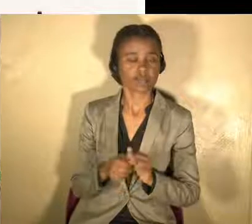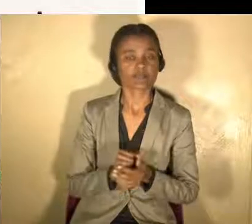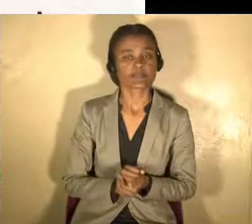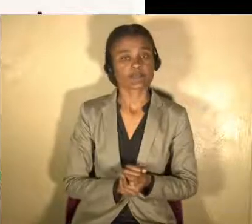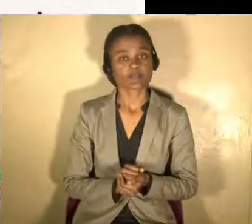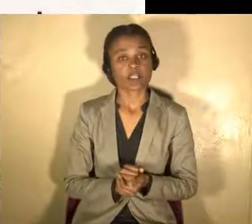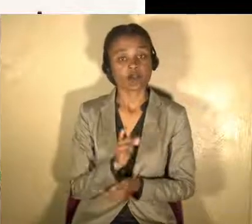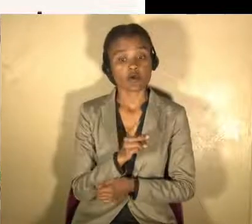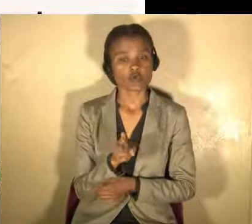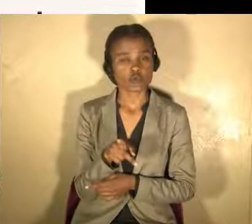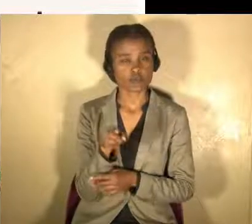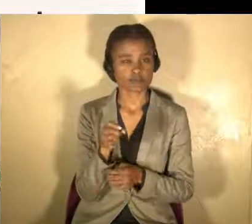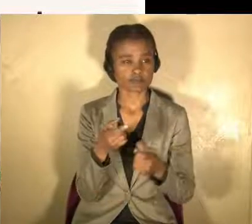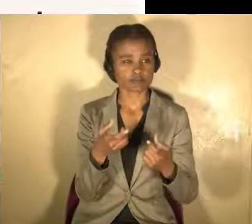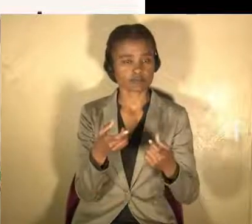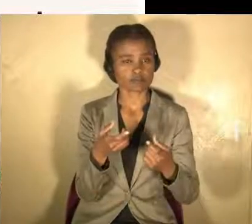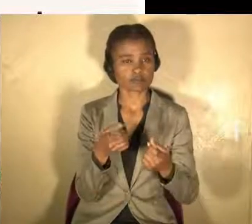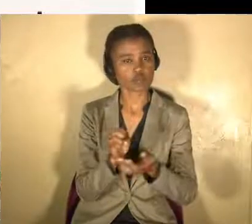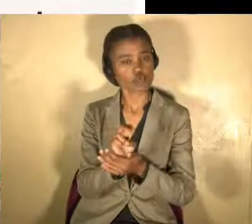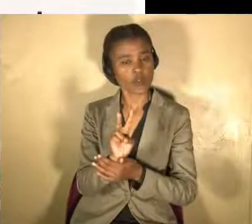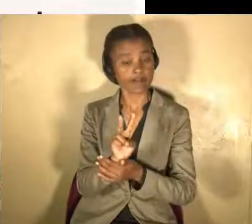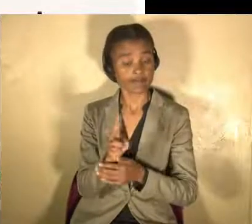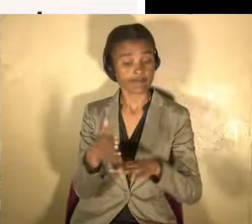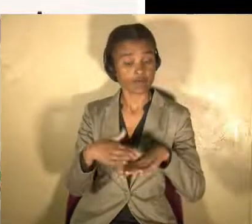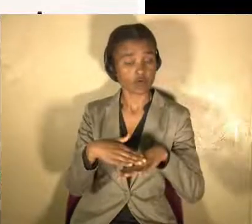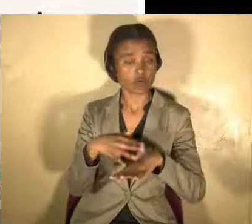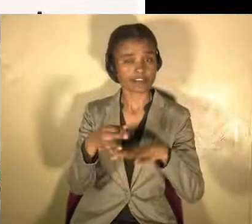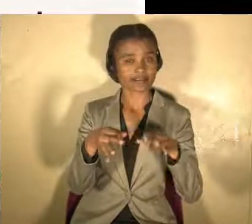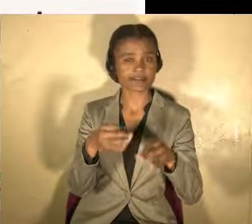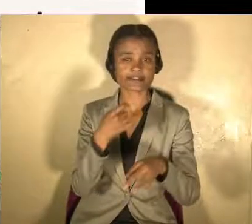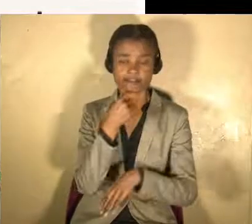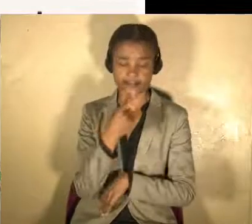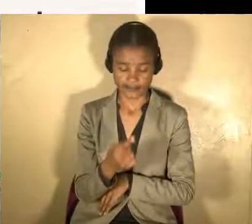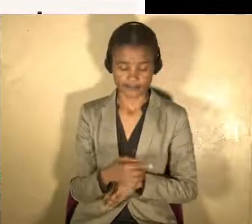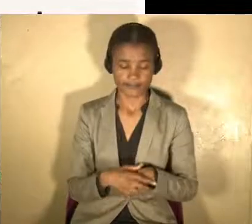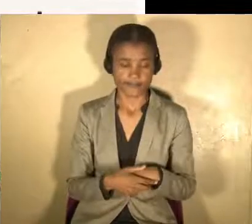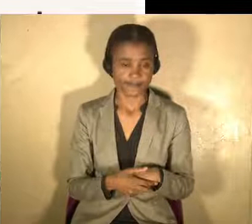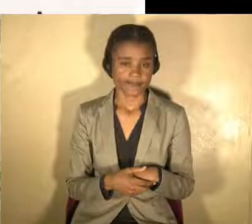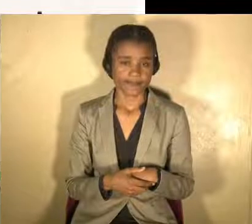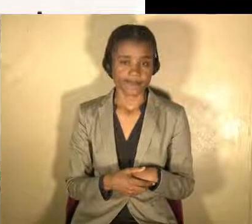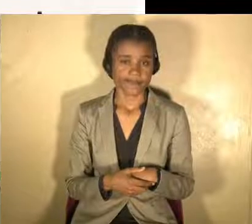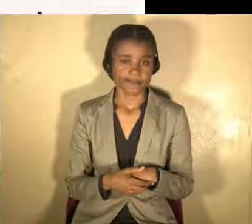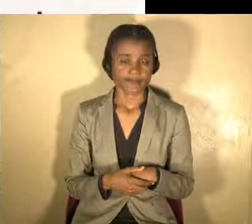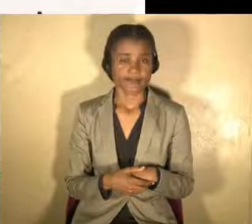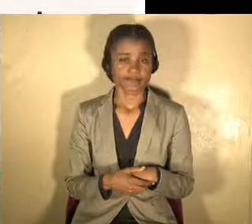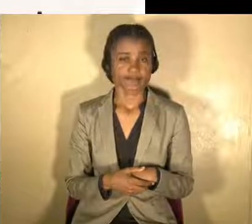makes a provision that such designated